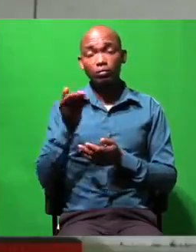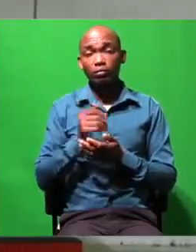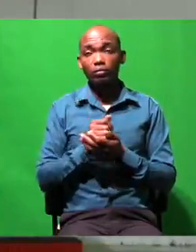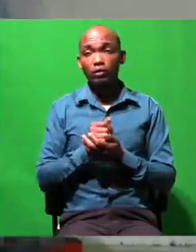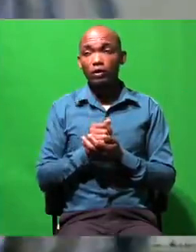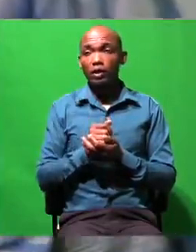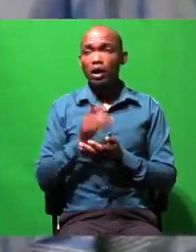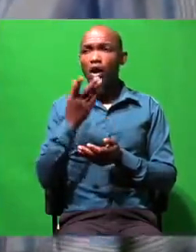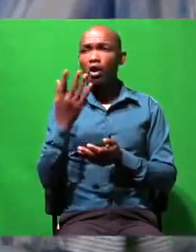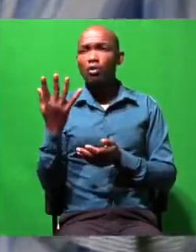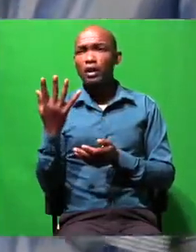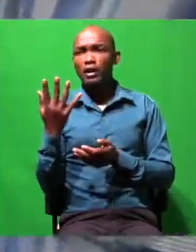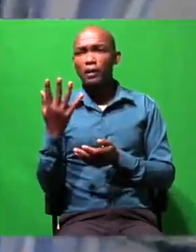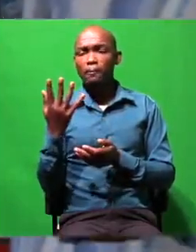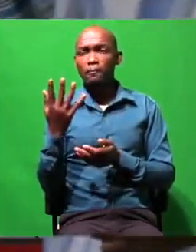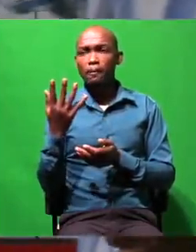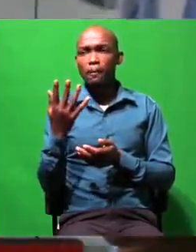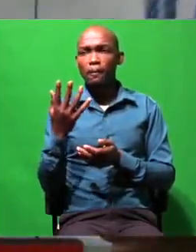So, how many of them?